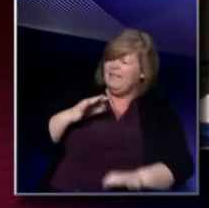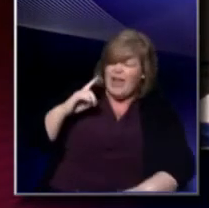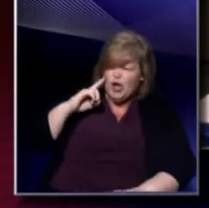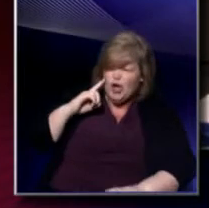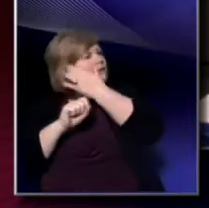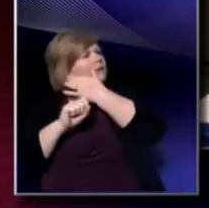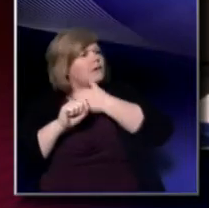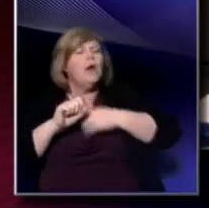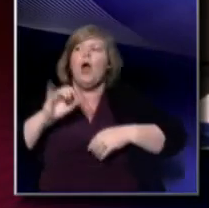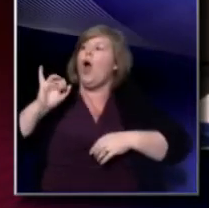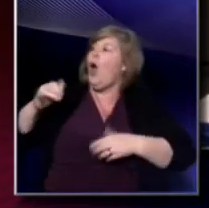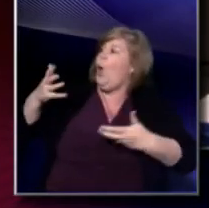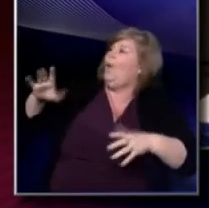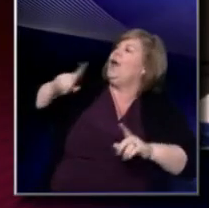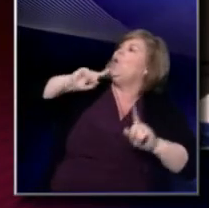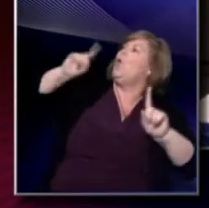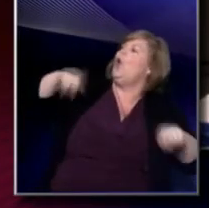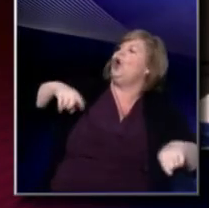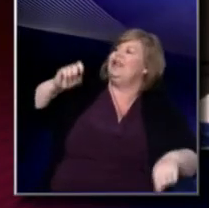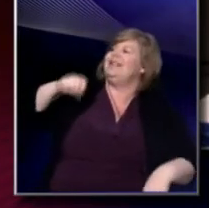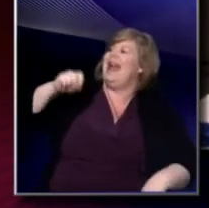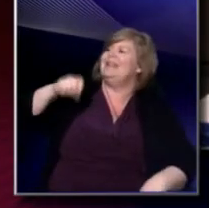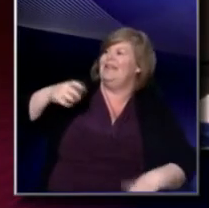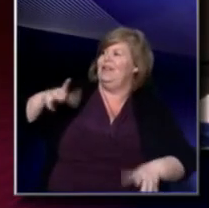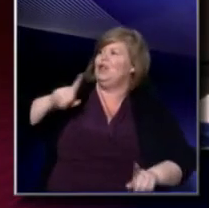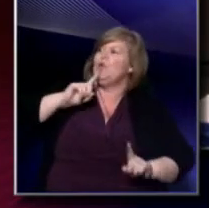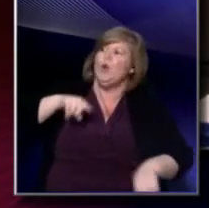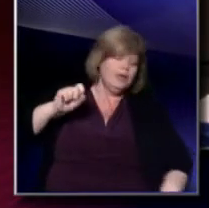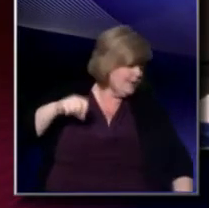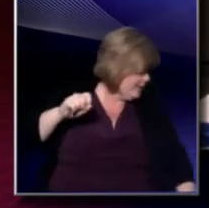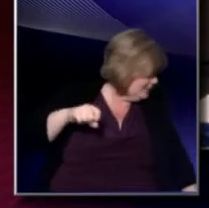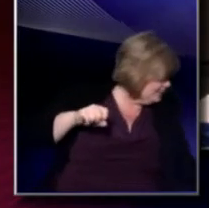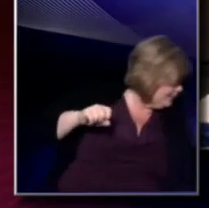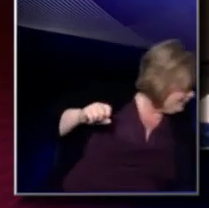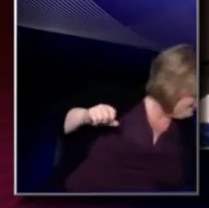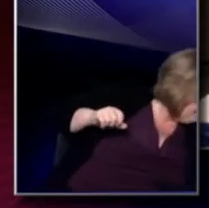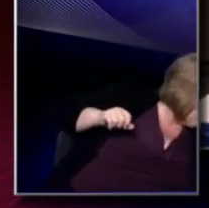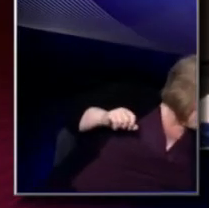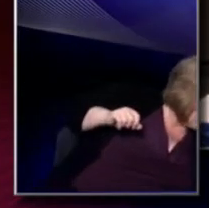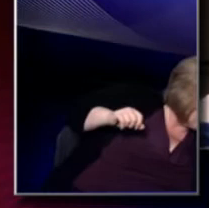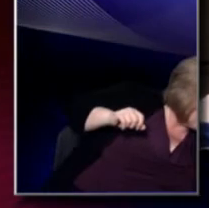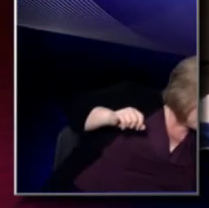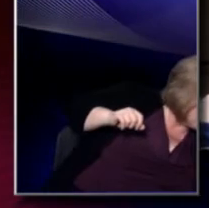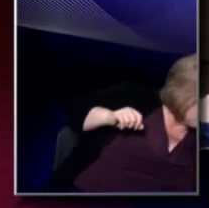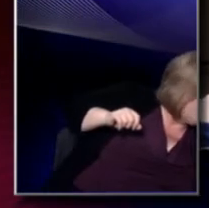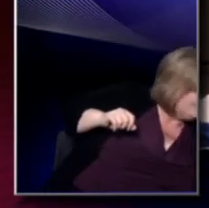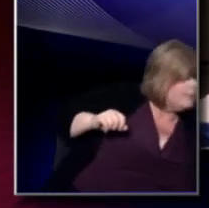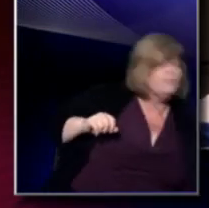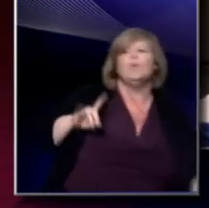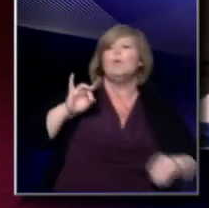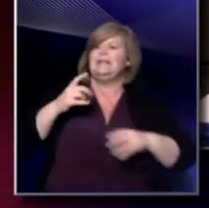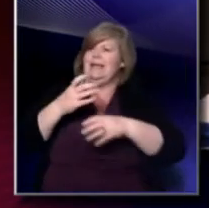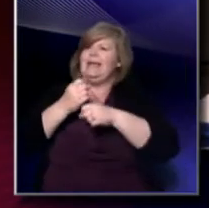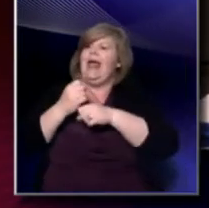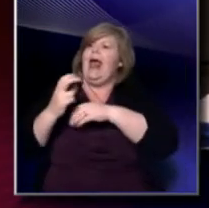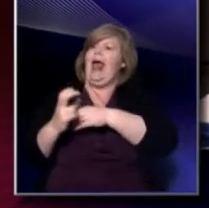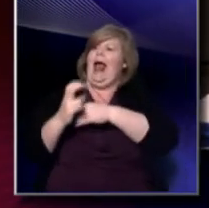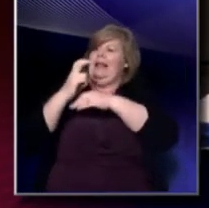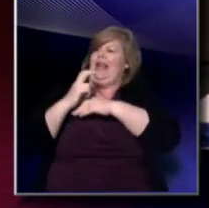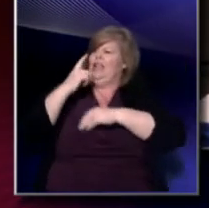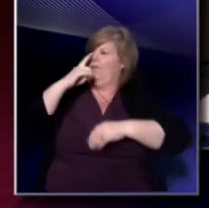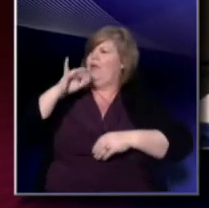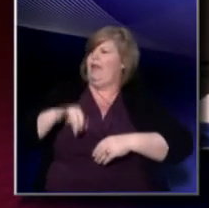have we received order? Yeah, so we did get an allocation for buses, and Terry's ordered buses. So he typically takes care